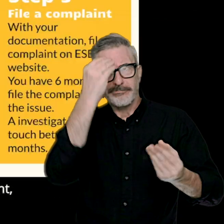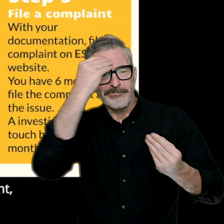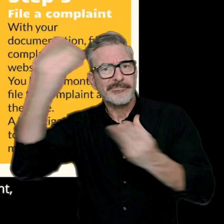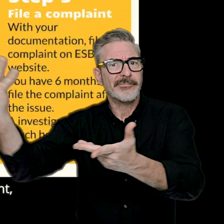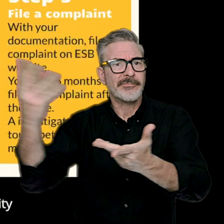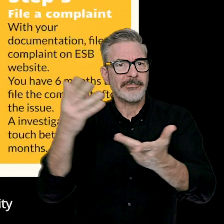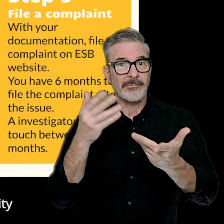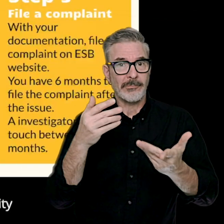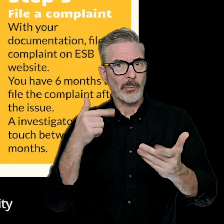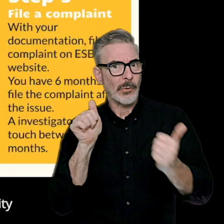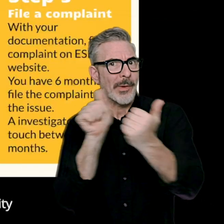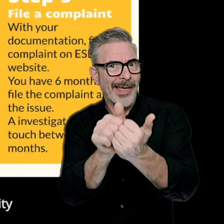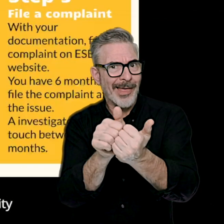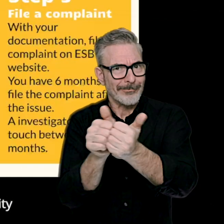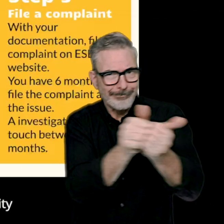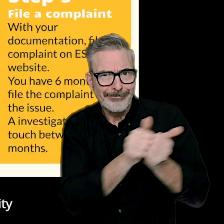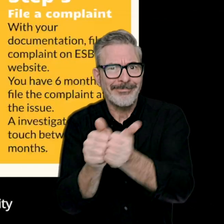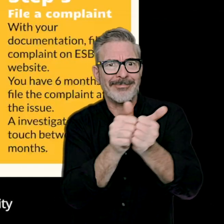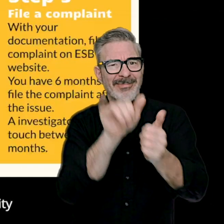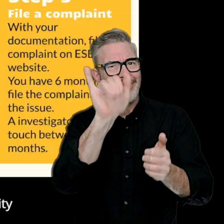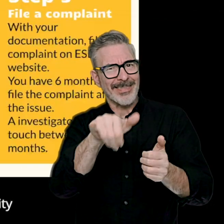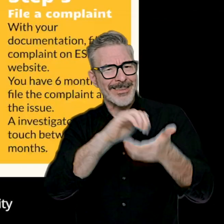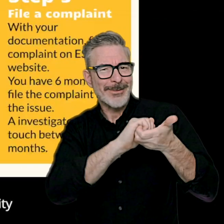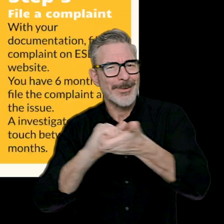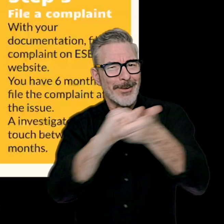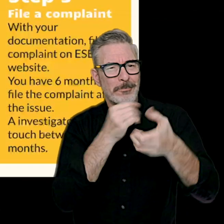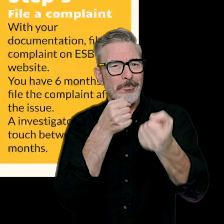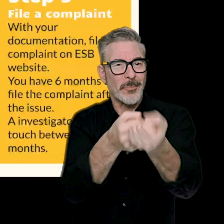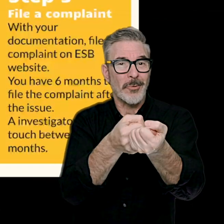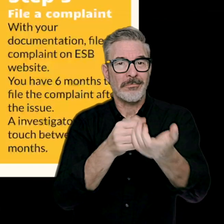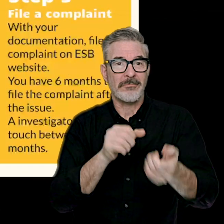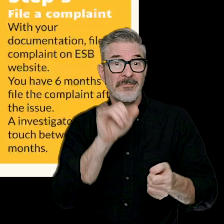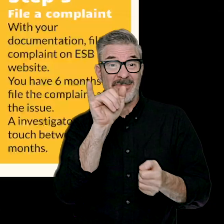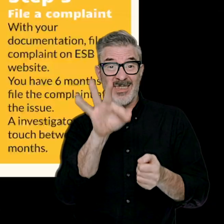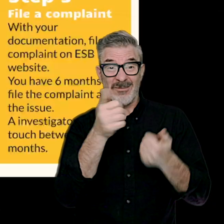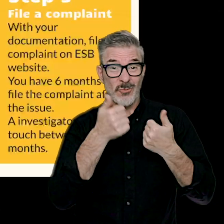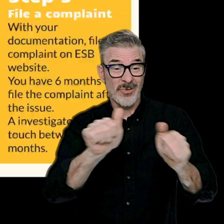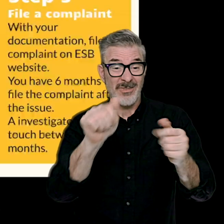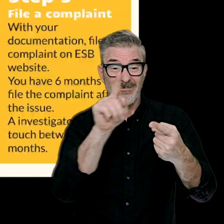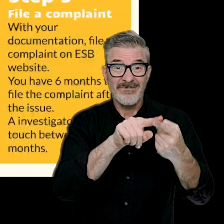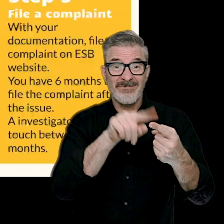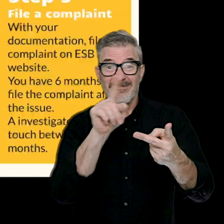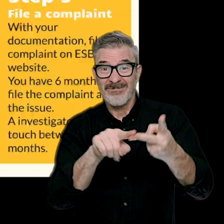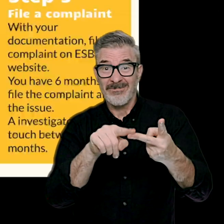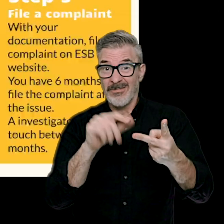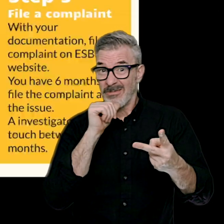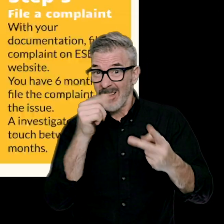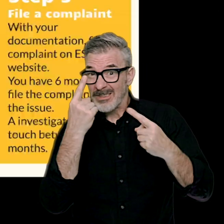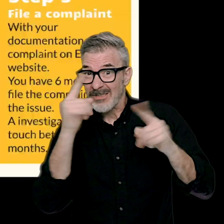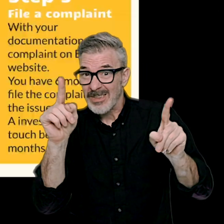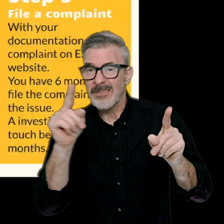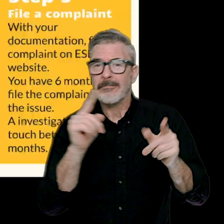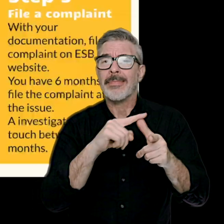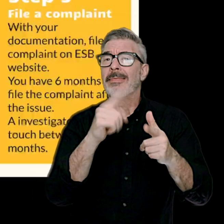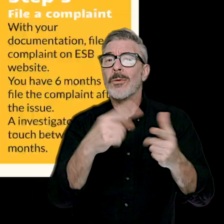could be reaching out to your employer with you in solidarity to let them know that they violated your rights. And